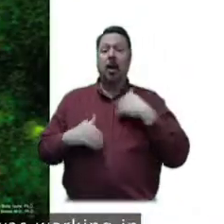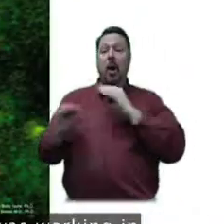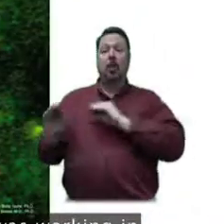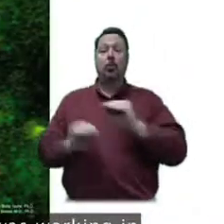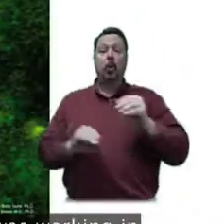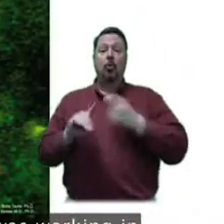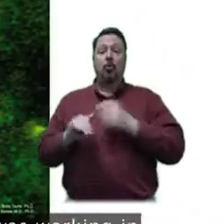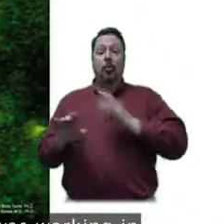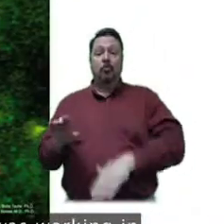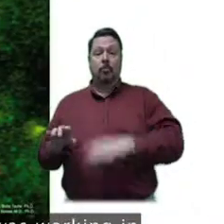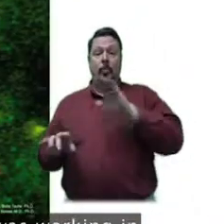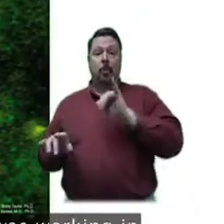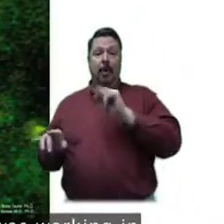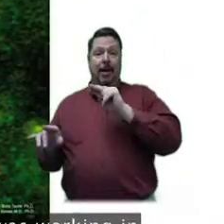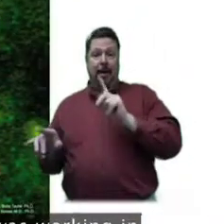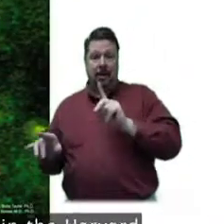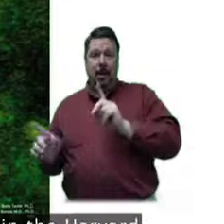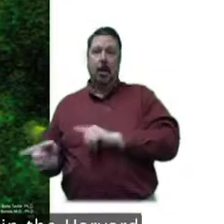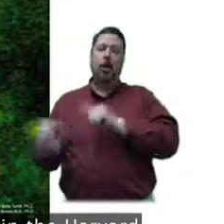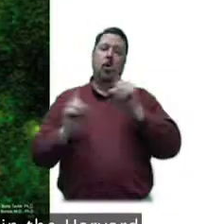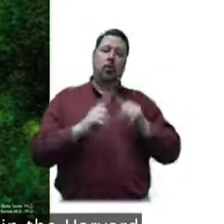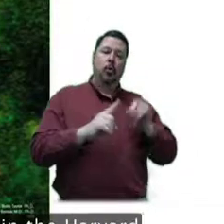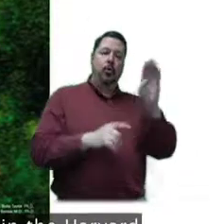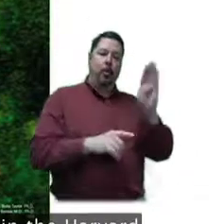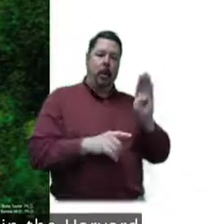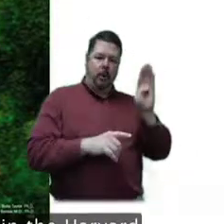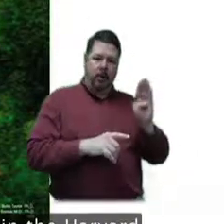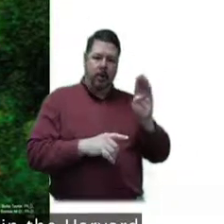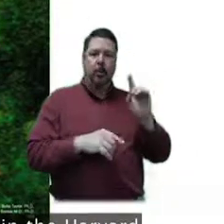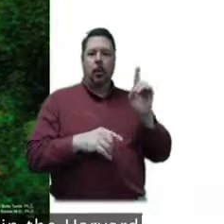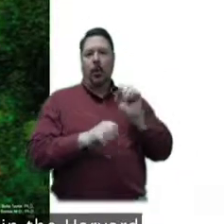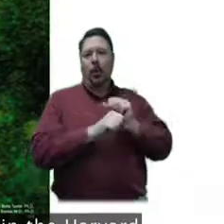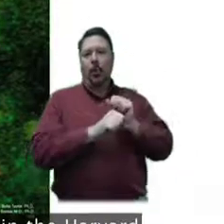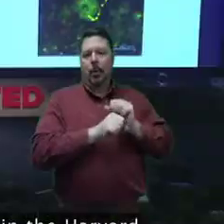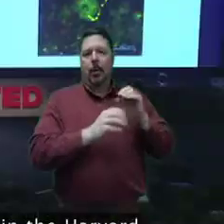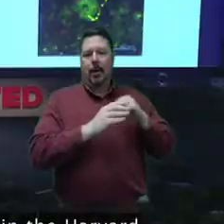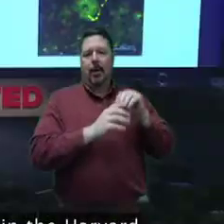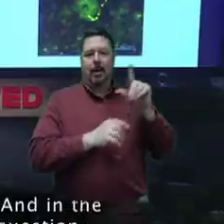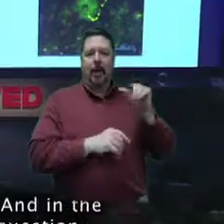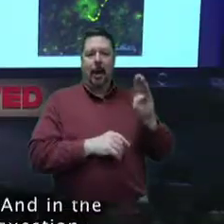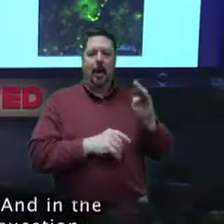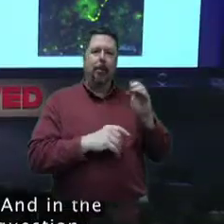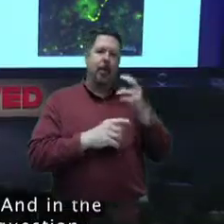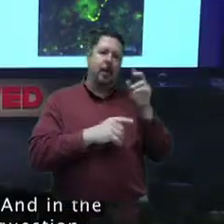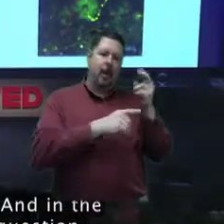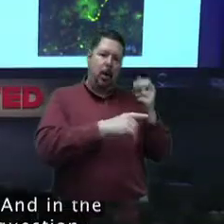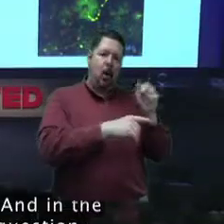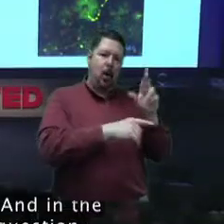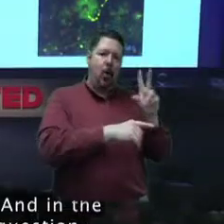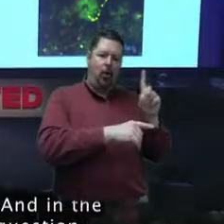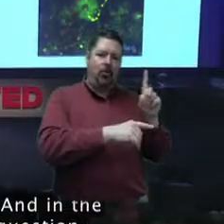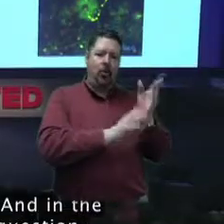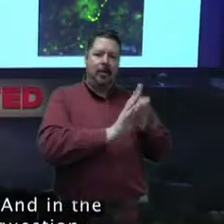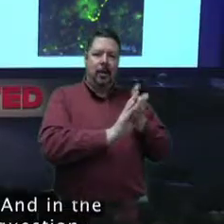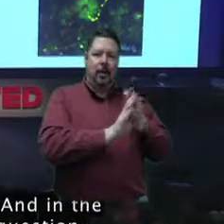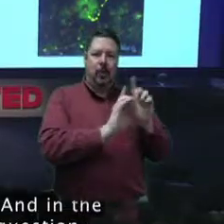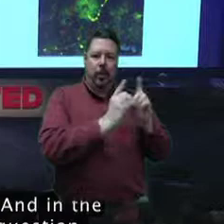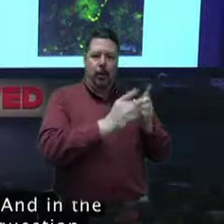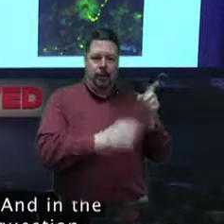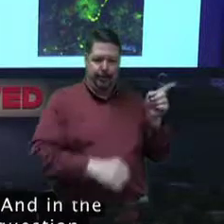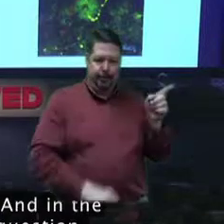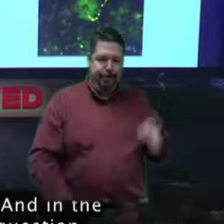state of Indiana to Boston, where I was working in the lab of Dr. Francine Bennis in the Harvard Department of